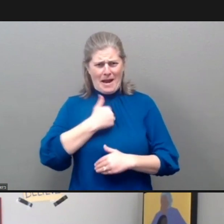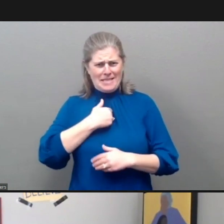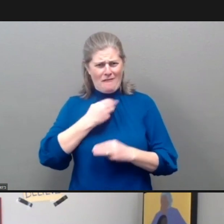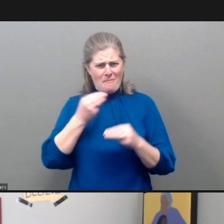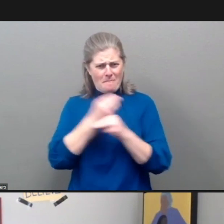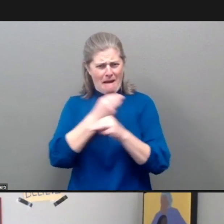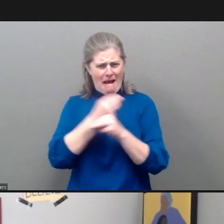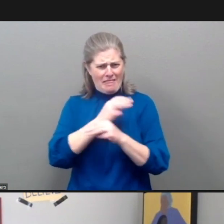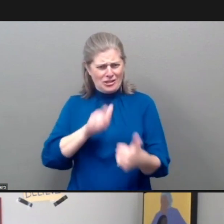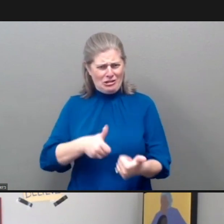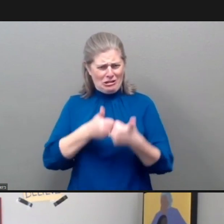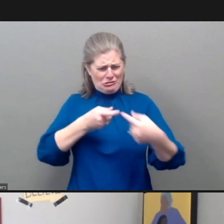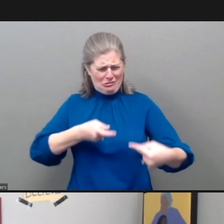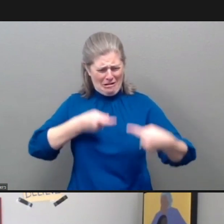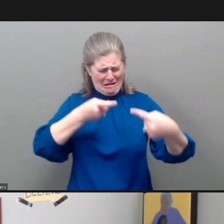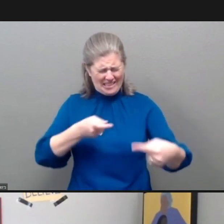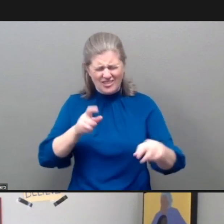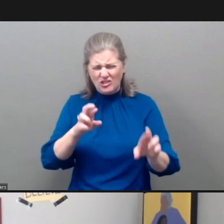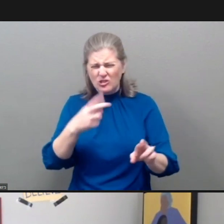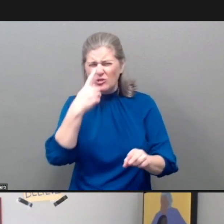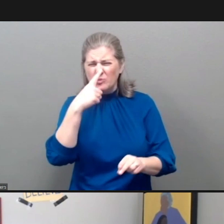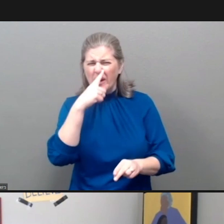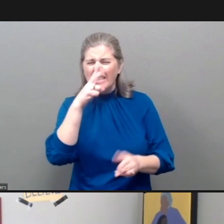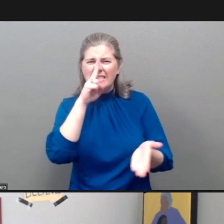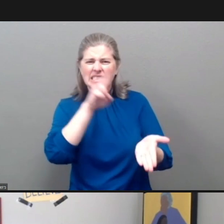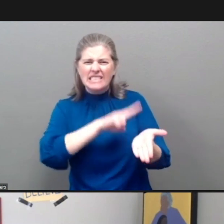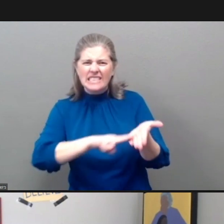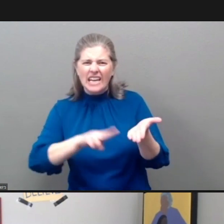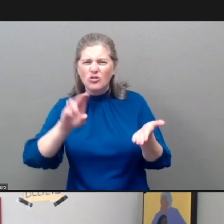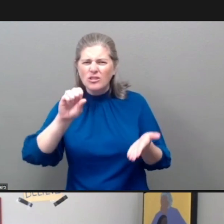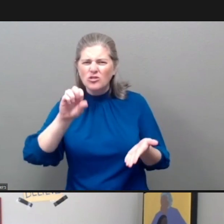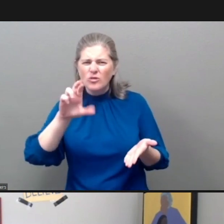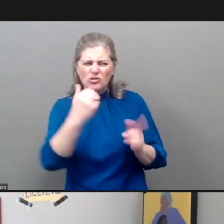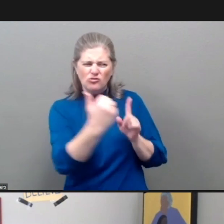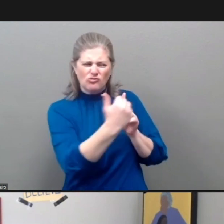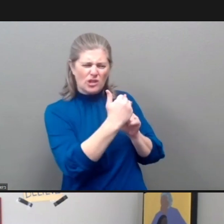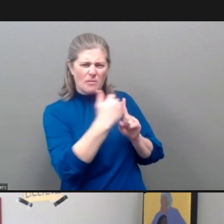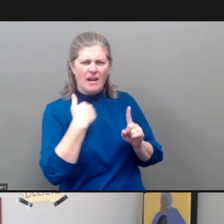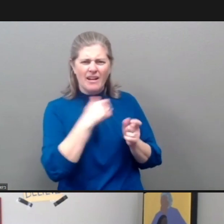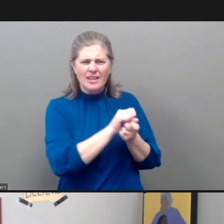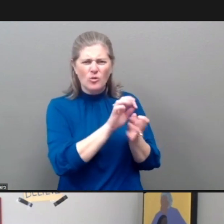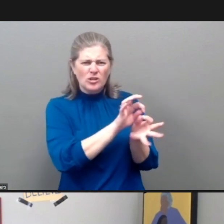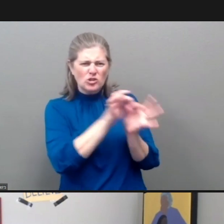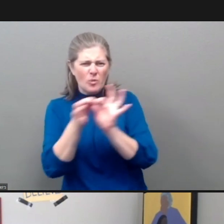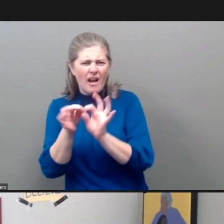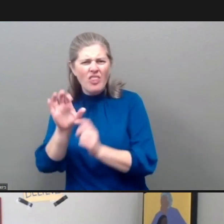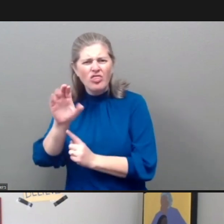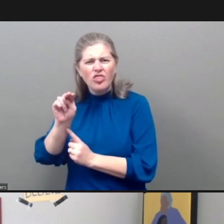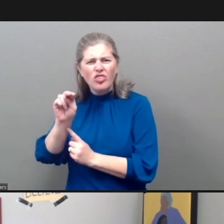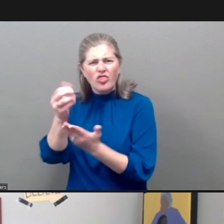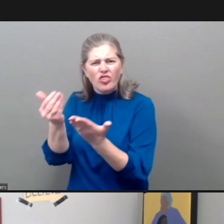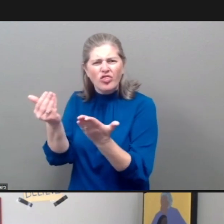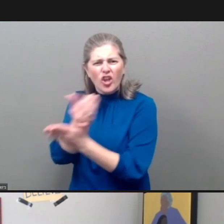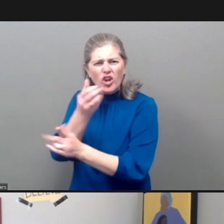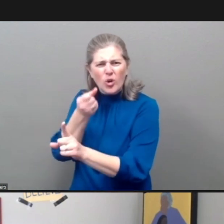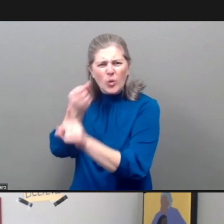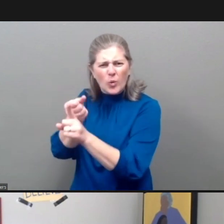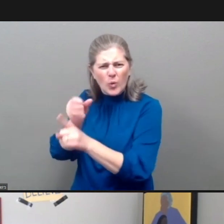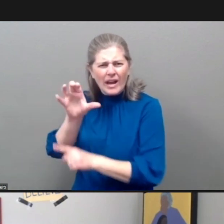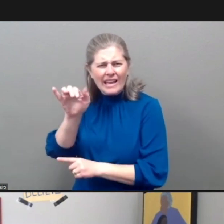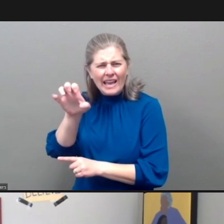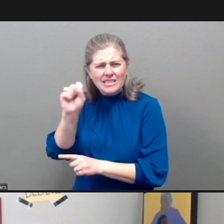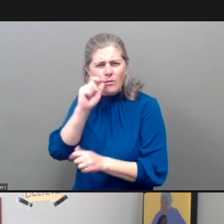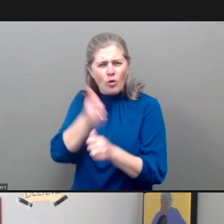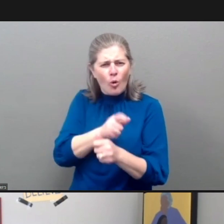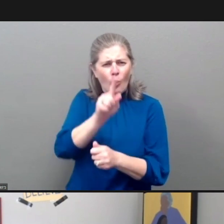myself. I was hoping that Secretary Scrace would remind us how to interpret the new cases per 100,000 number in